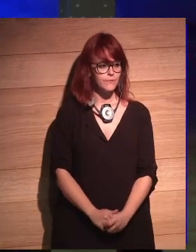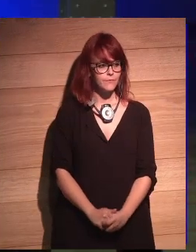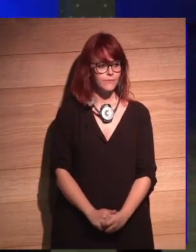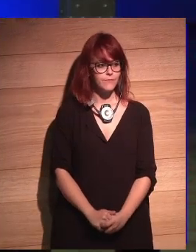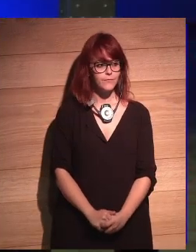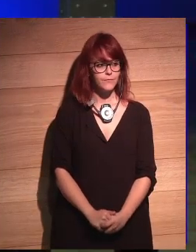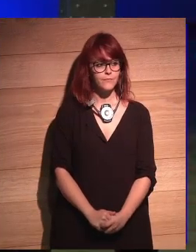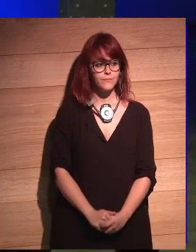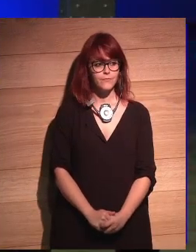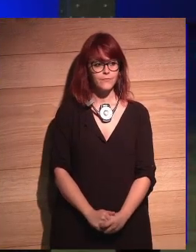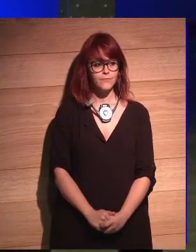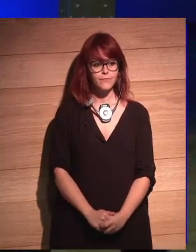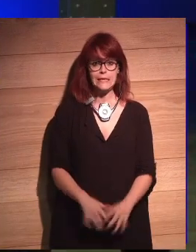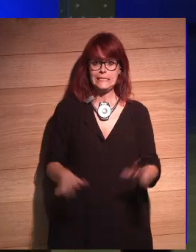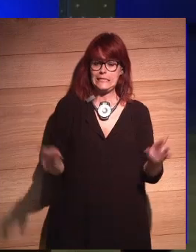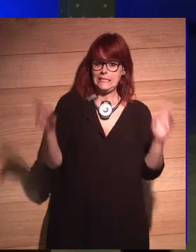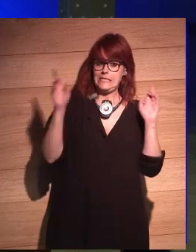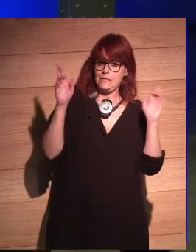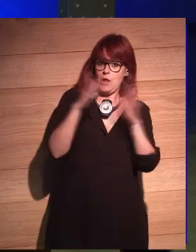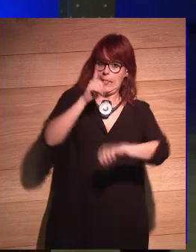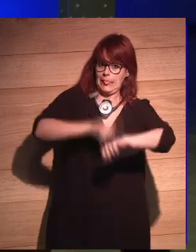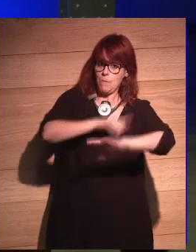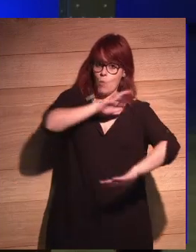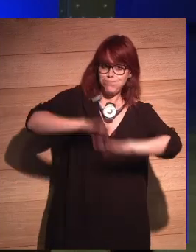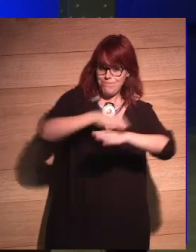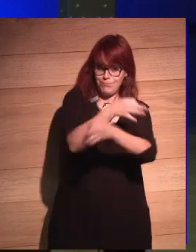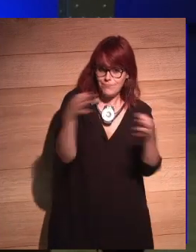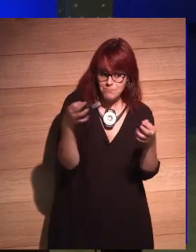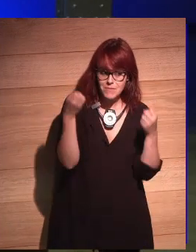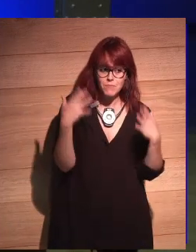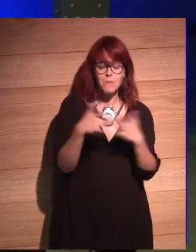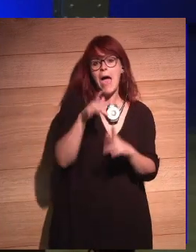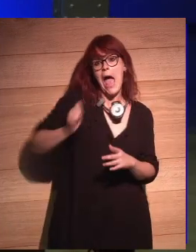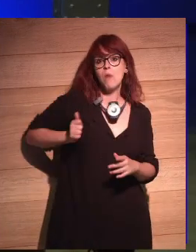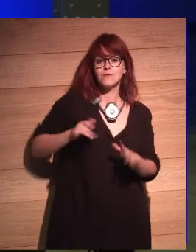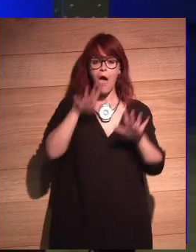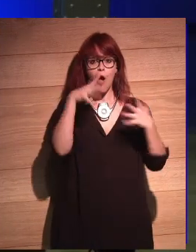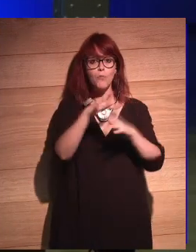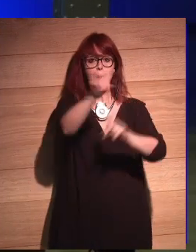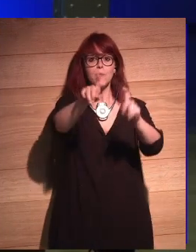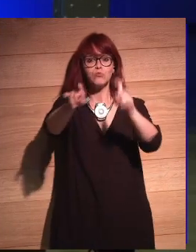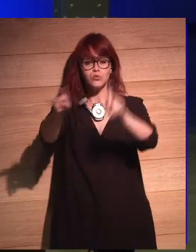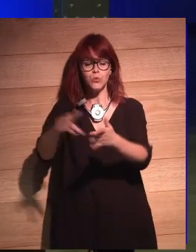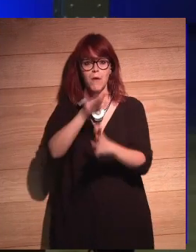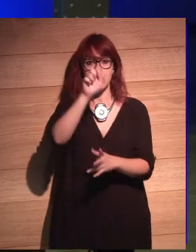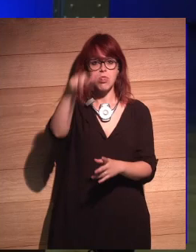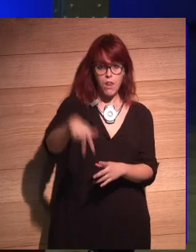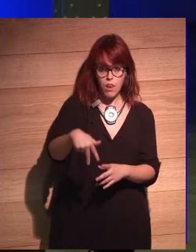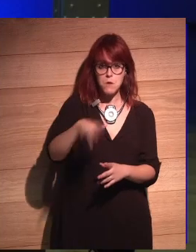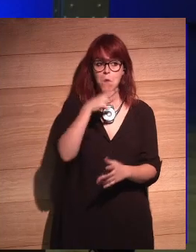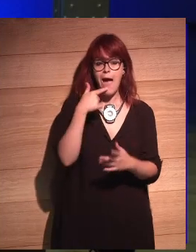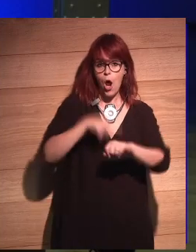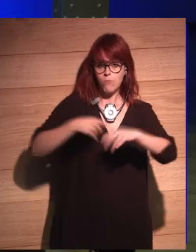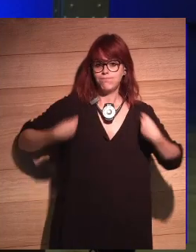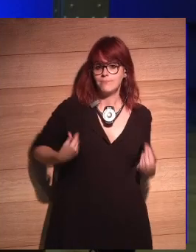I hope that was about 20 minutes. It's great. Thank you so much. Podéis aprovechar si tenéis alguna pregunta para Ian. You can take